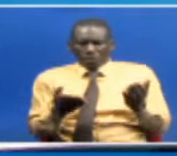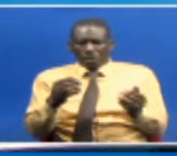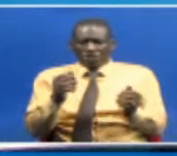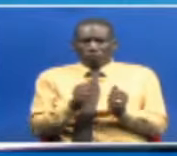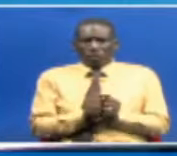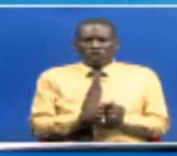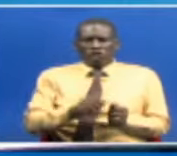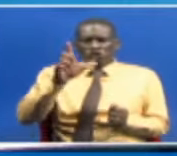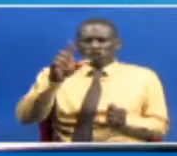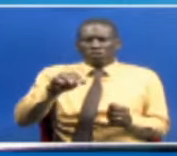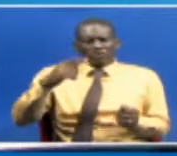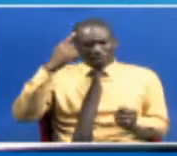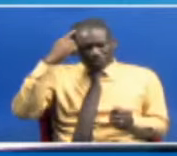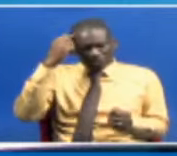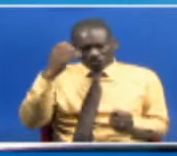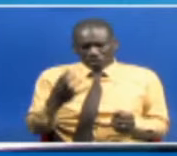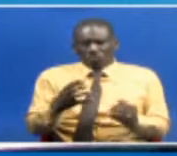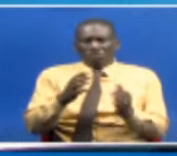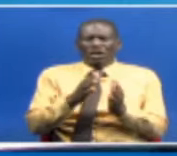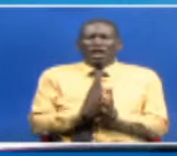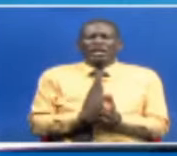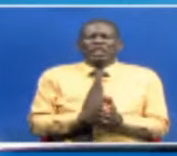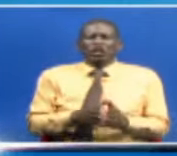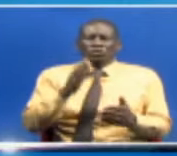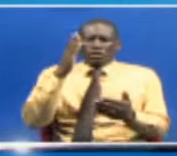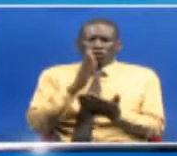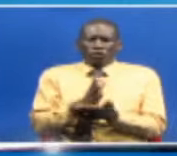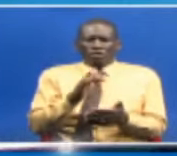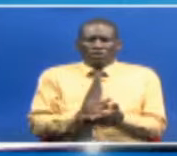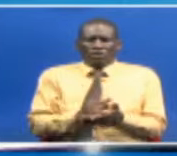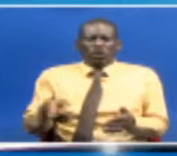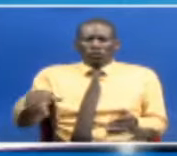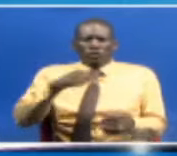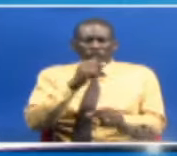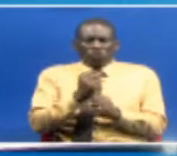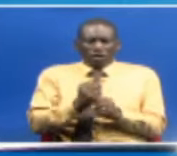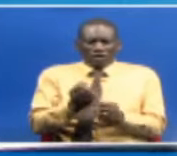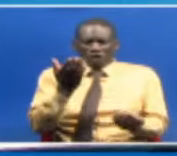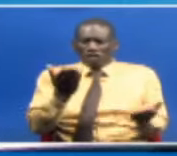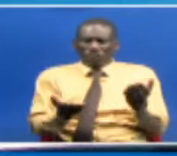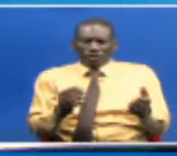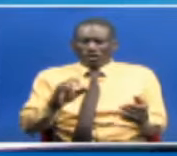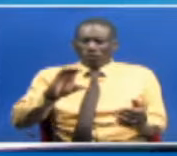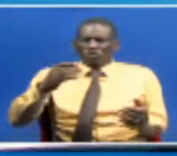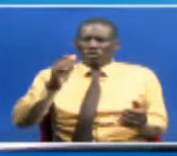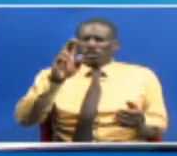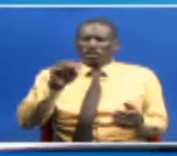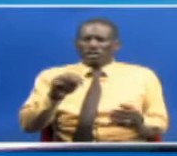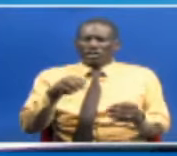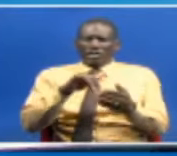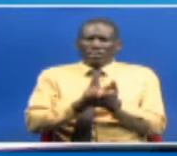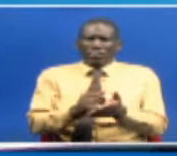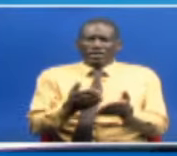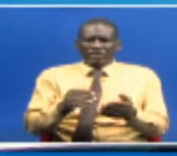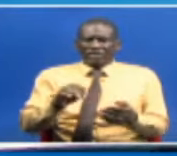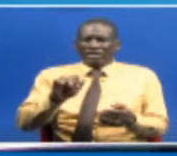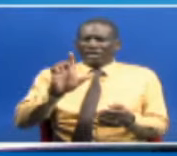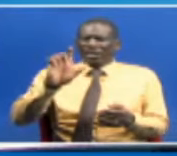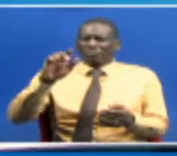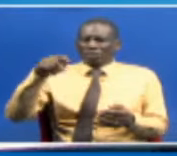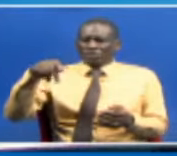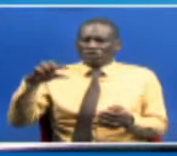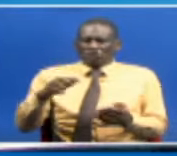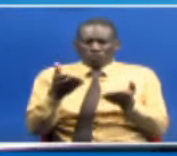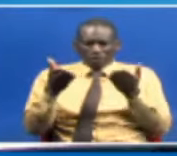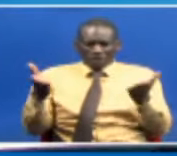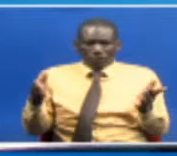cheaper than charcoal, and confirm that we're going to work on the value chain so that the product is as available as